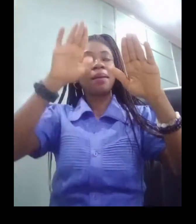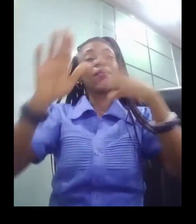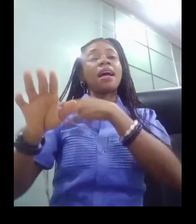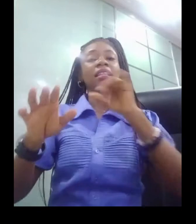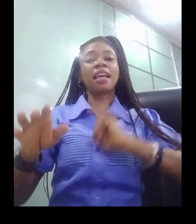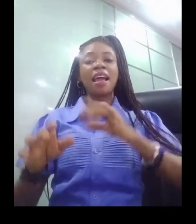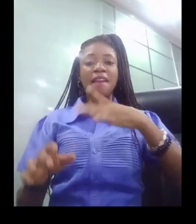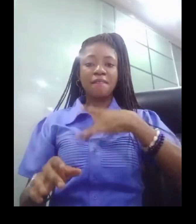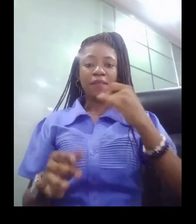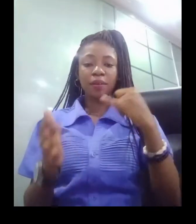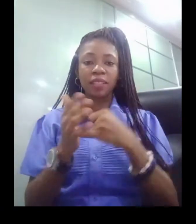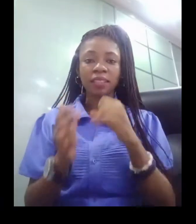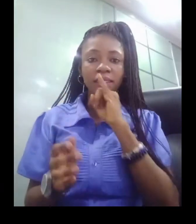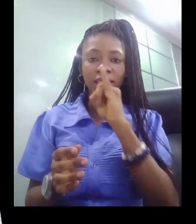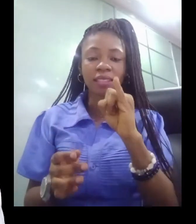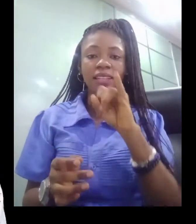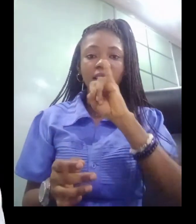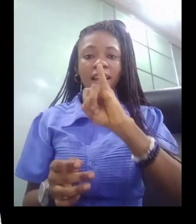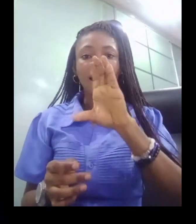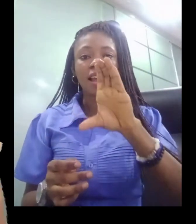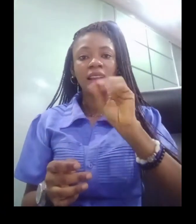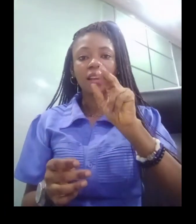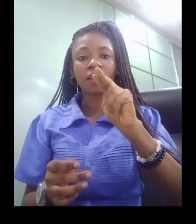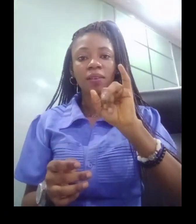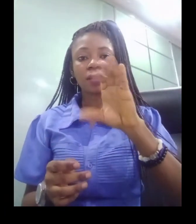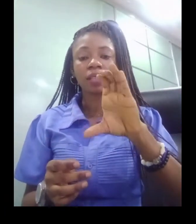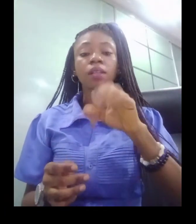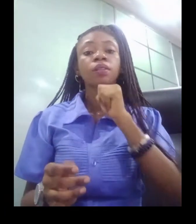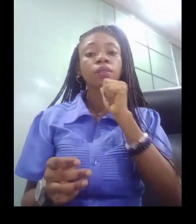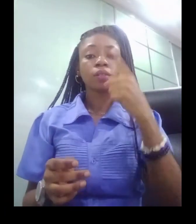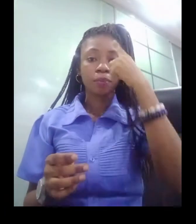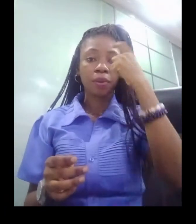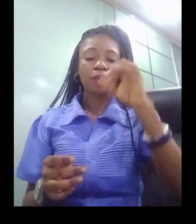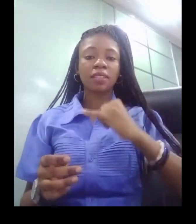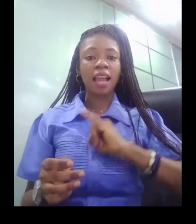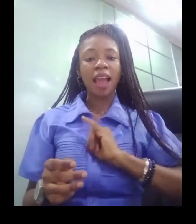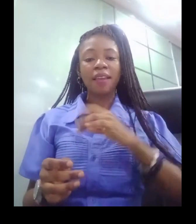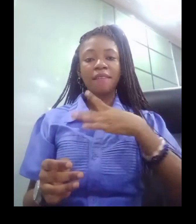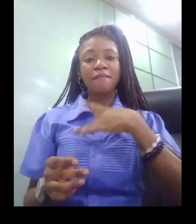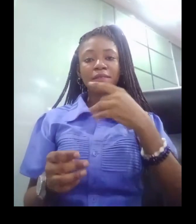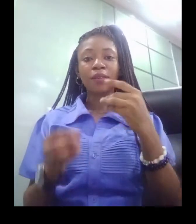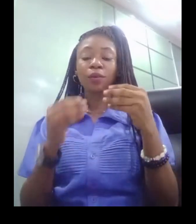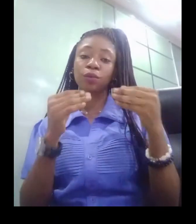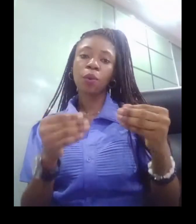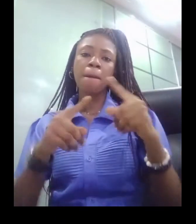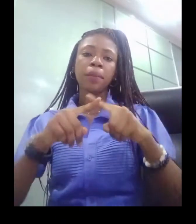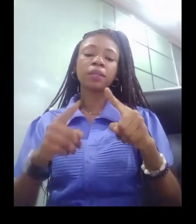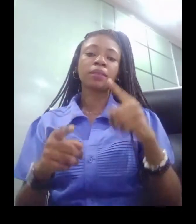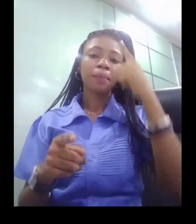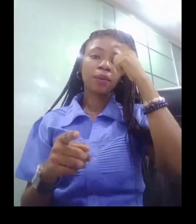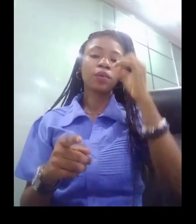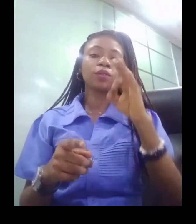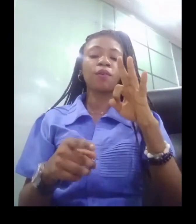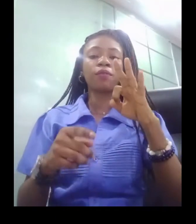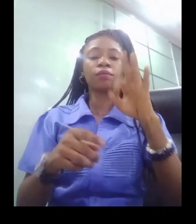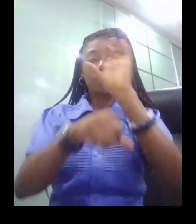is iconic. And also not because I feel so, because of the culture where